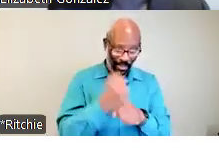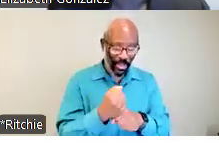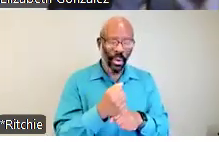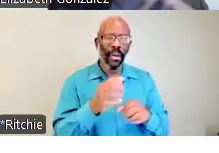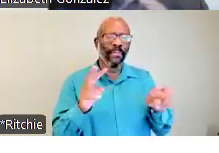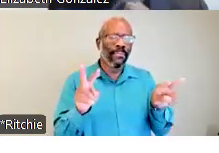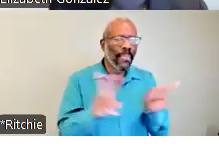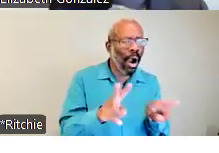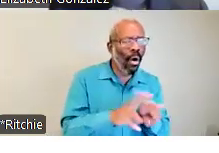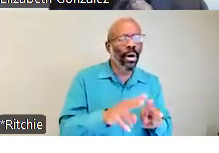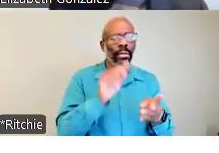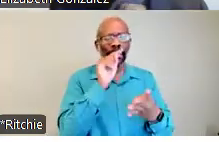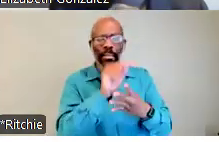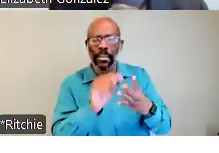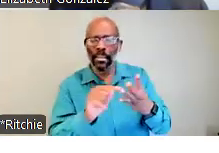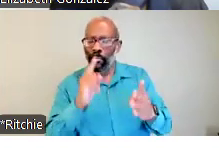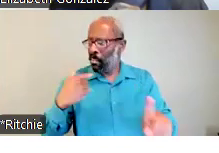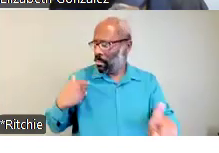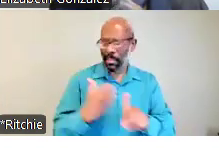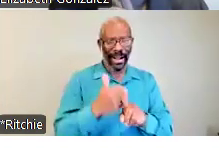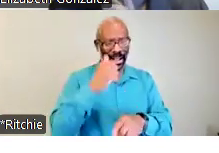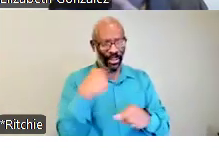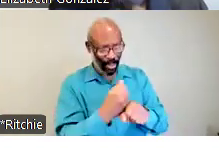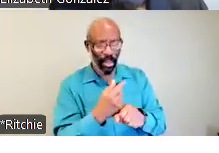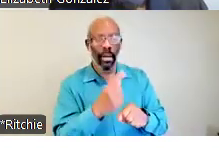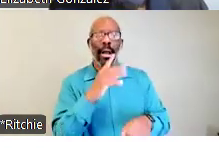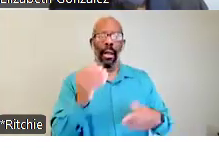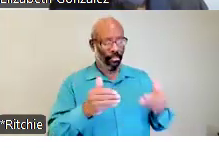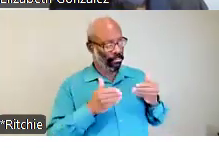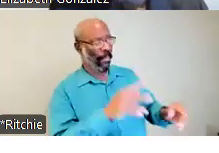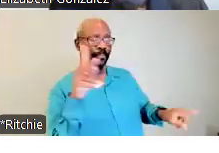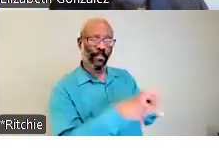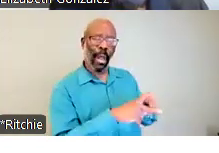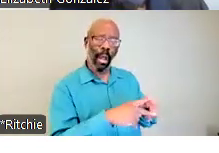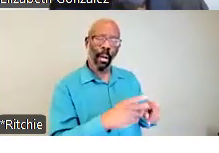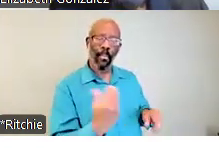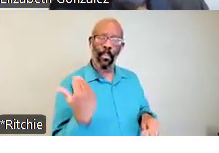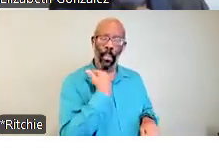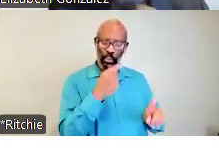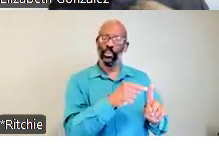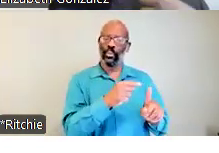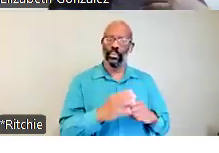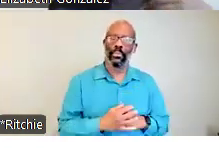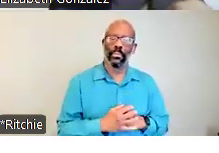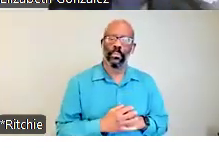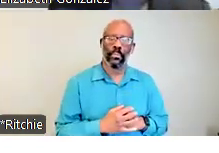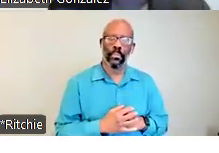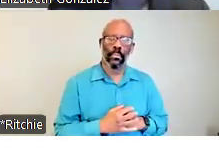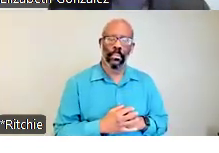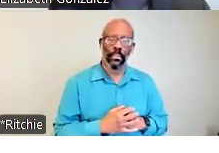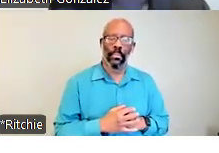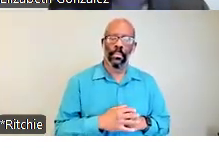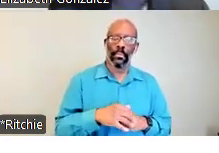you and or the person that received that property may